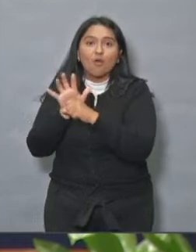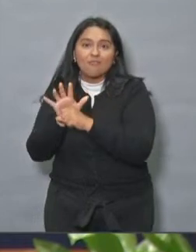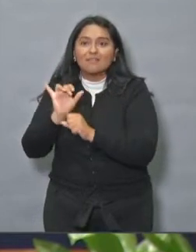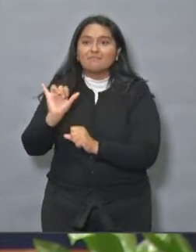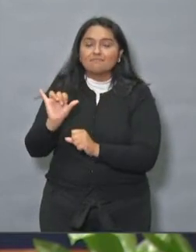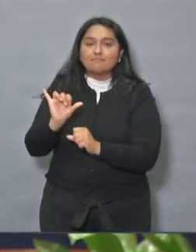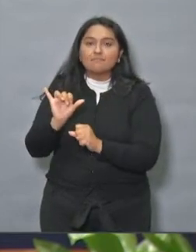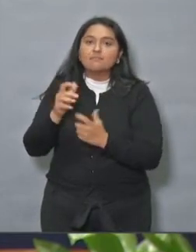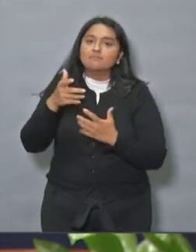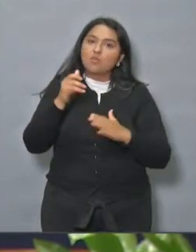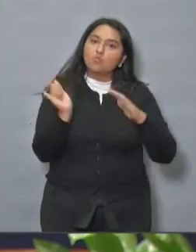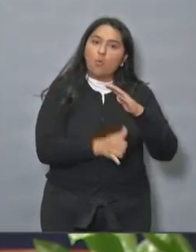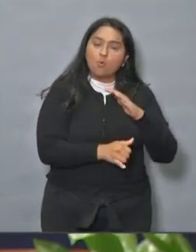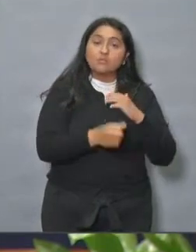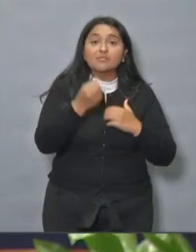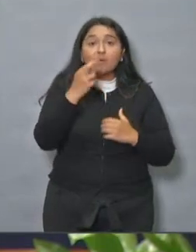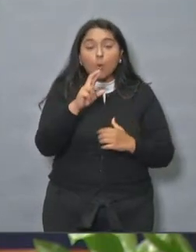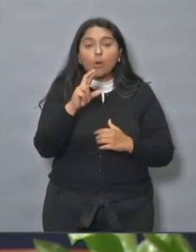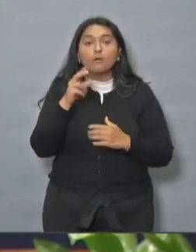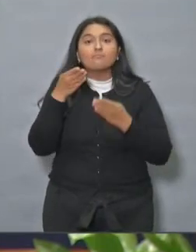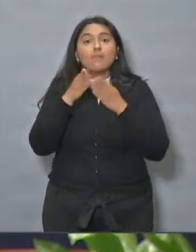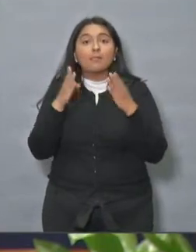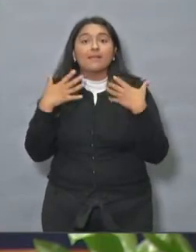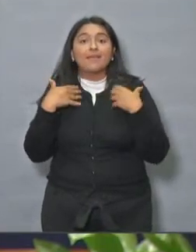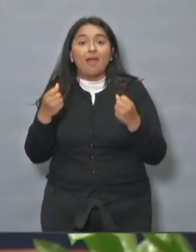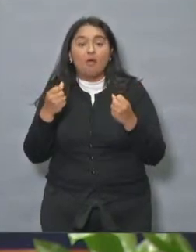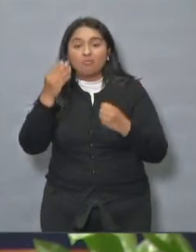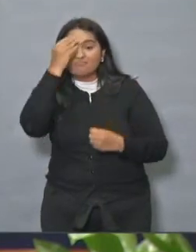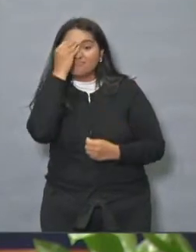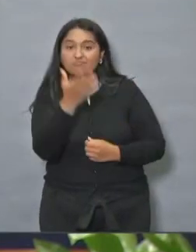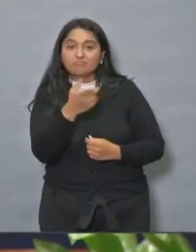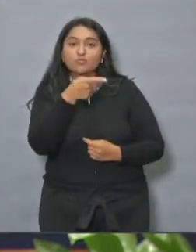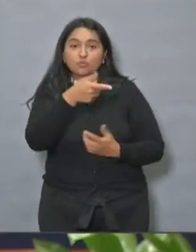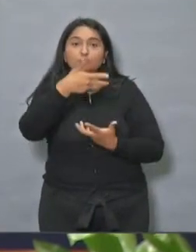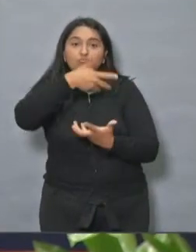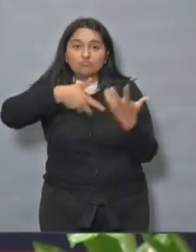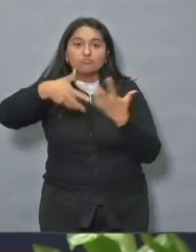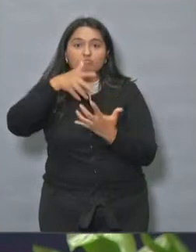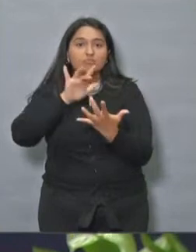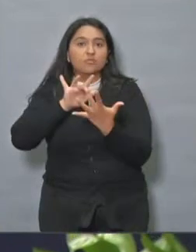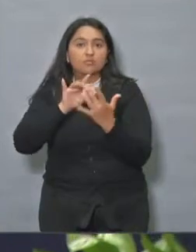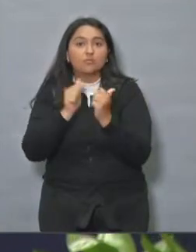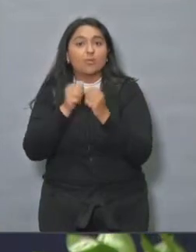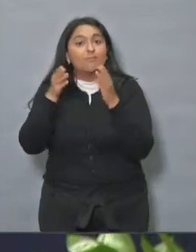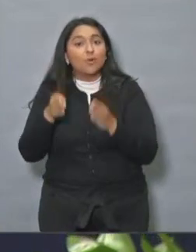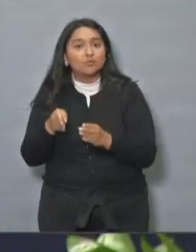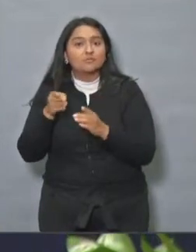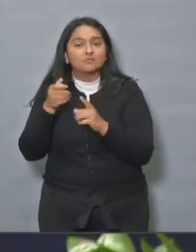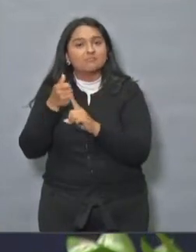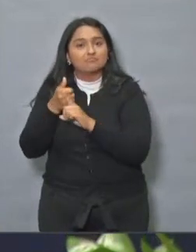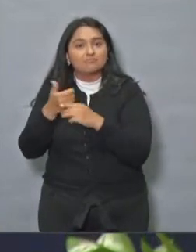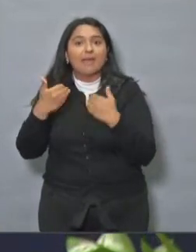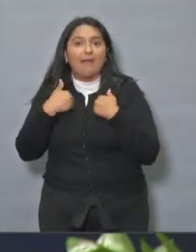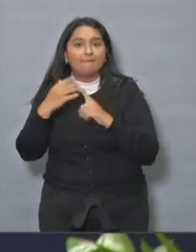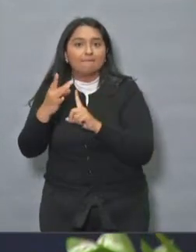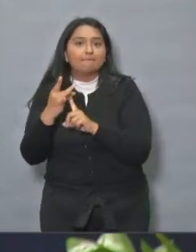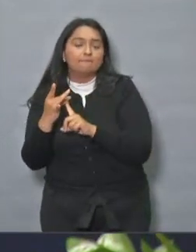by public health contact tracers that you were a close contact of someone with the virus. And because the